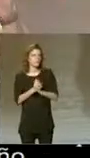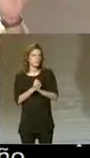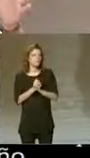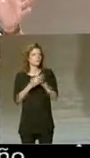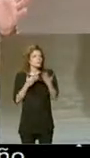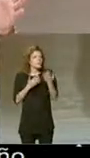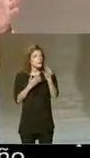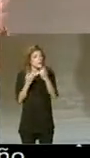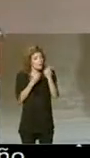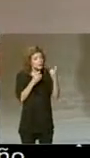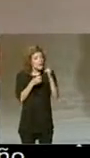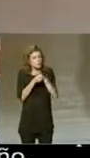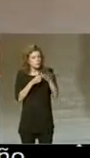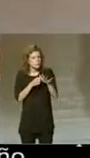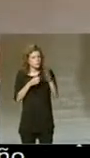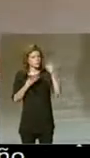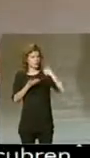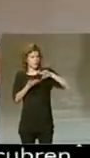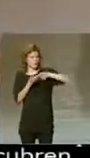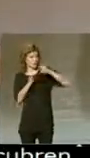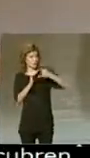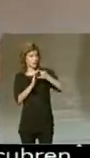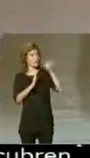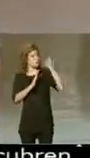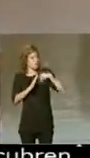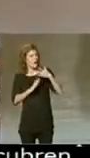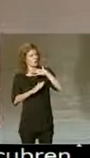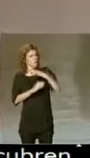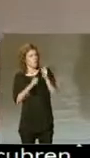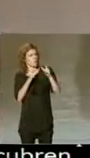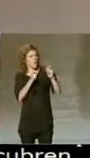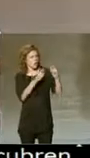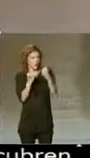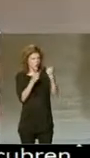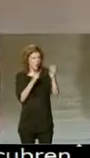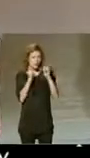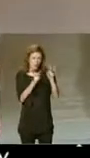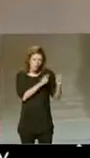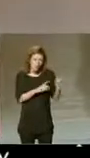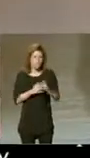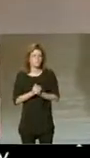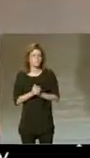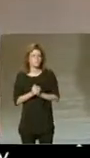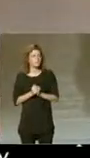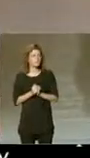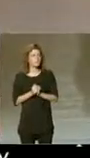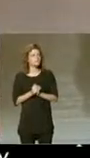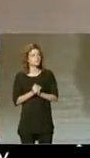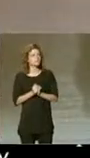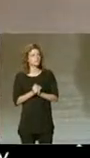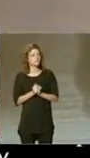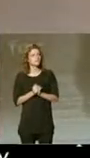Not only you have to cover for those needs, but also for the end